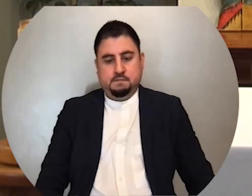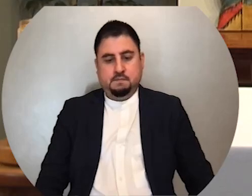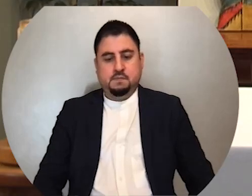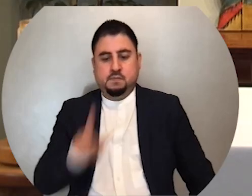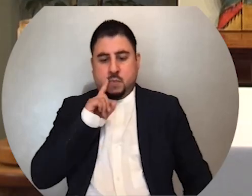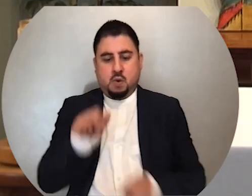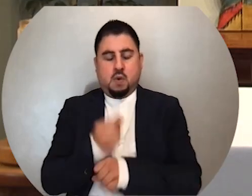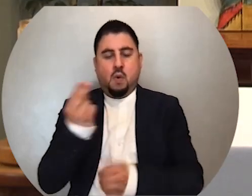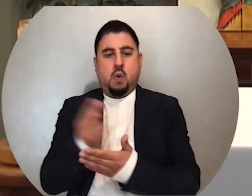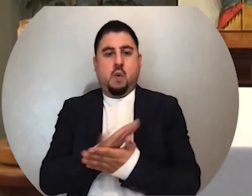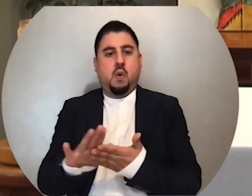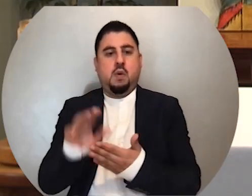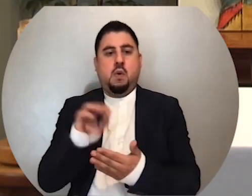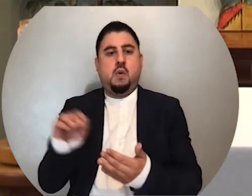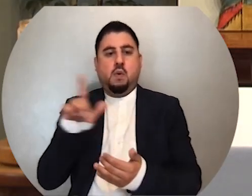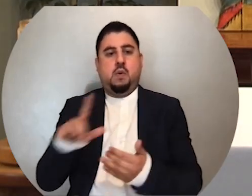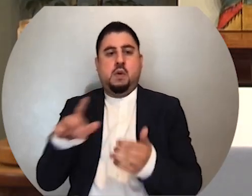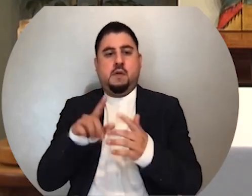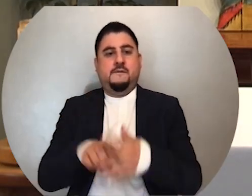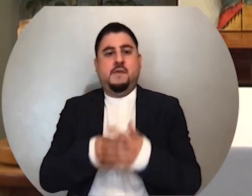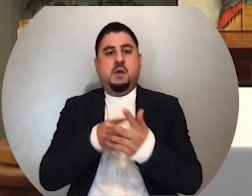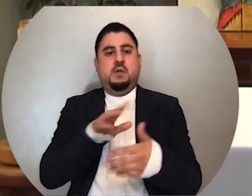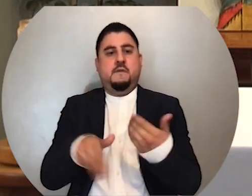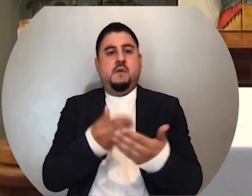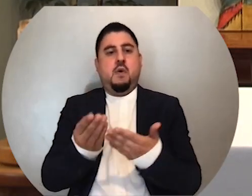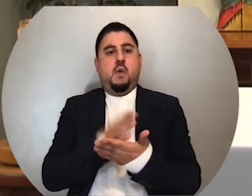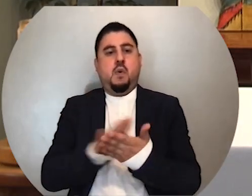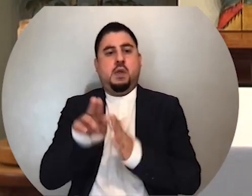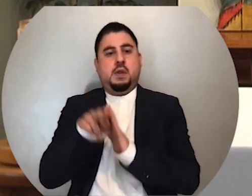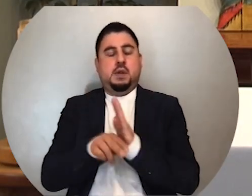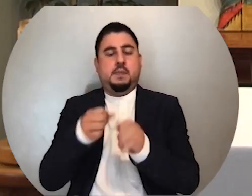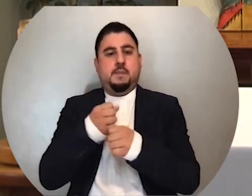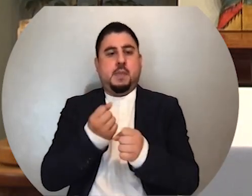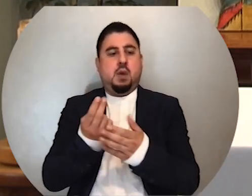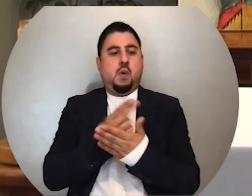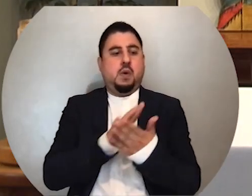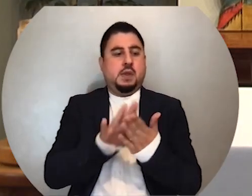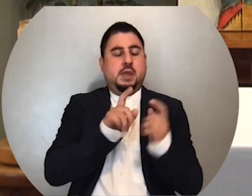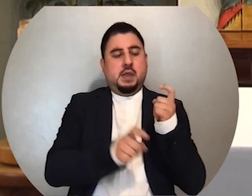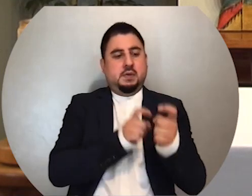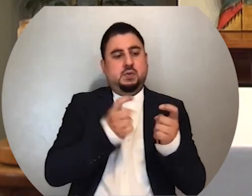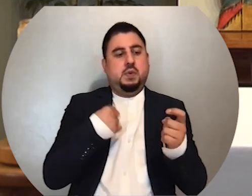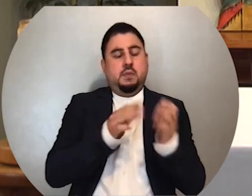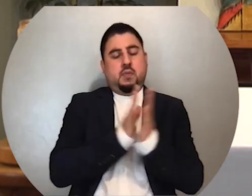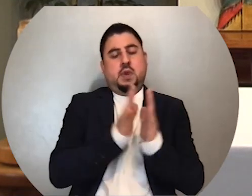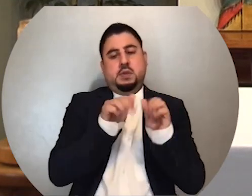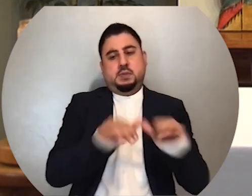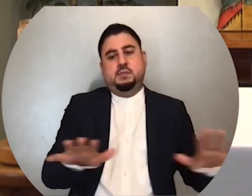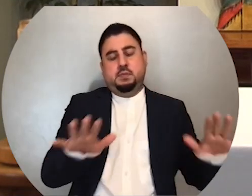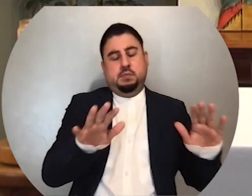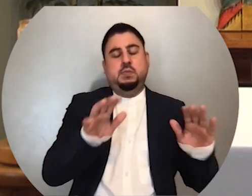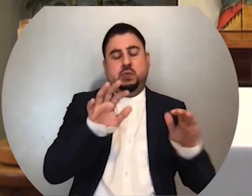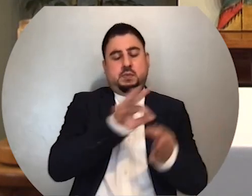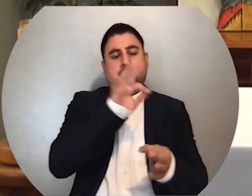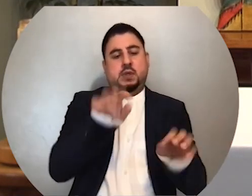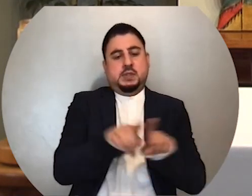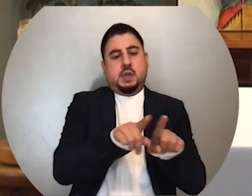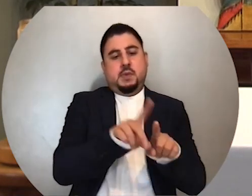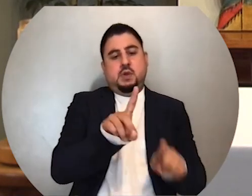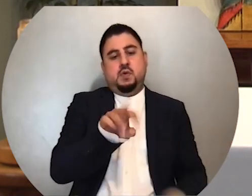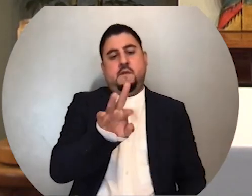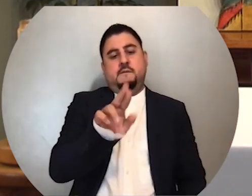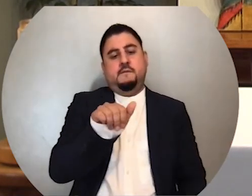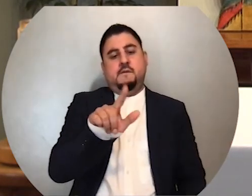highest. You are indeed holy, O Lord, the fount of all holiness. Make holy, therefore, these gifts, we pray, by sending down your Spirit upon them like the